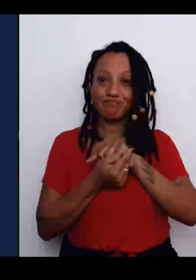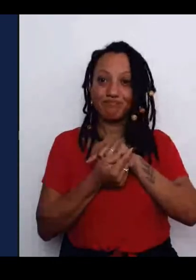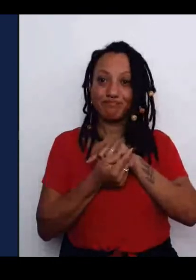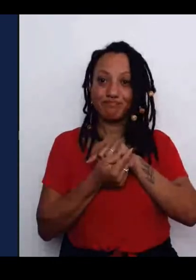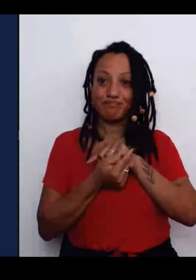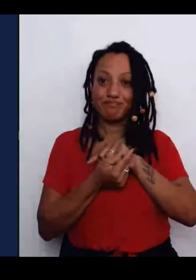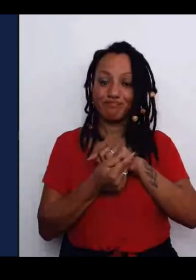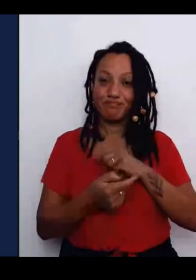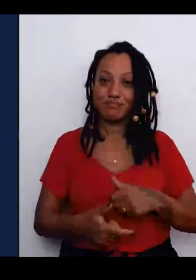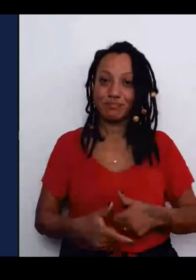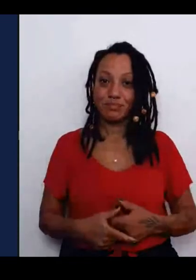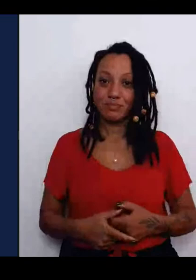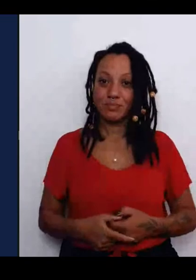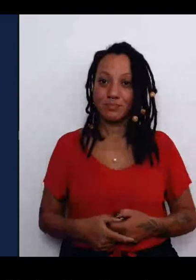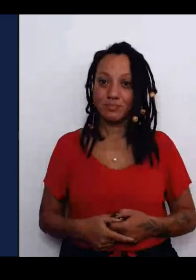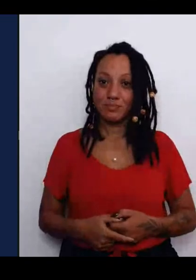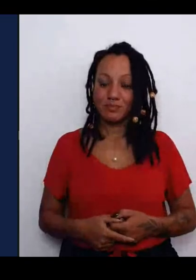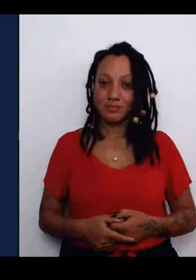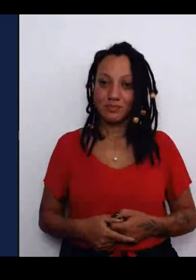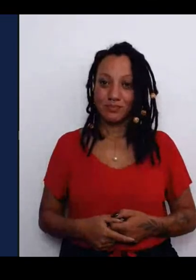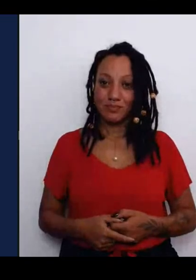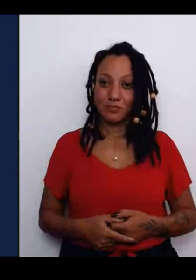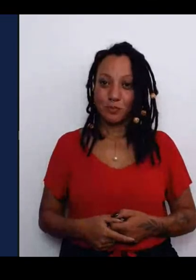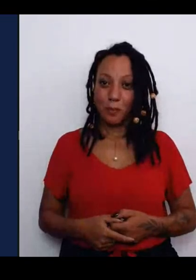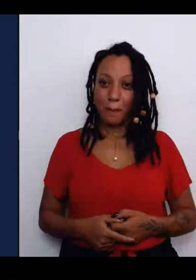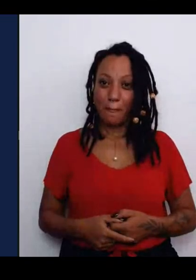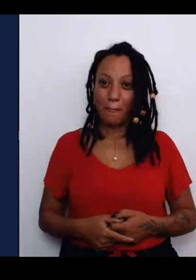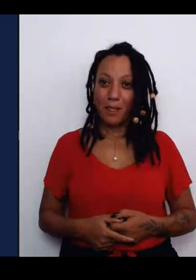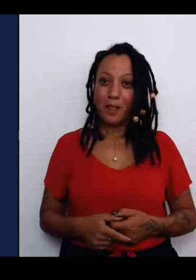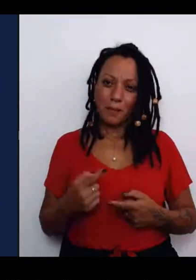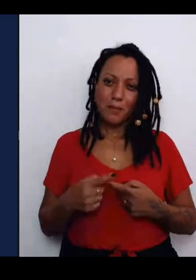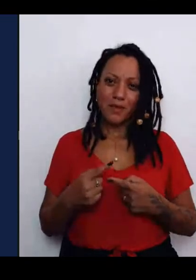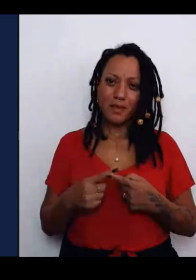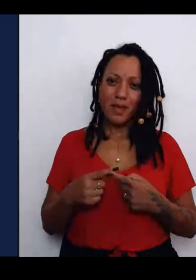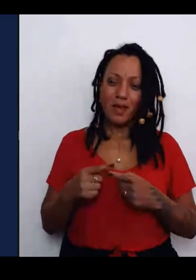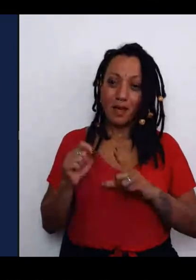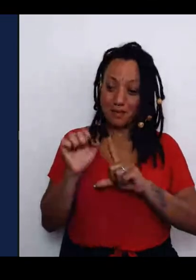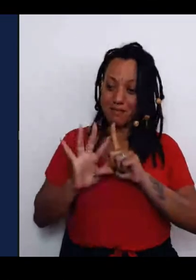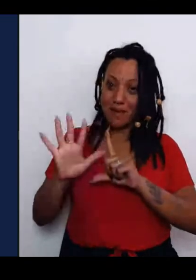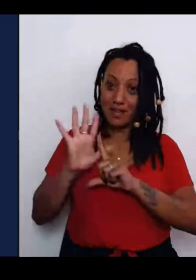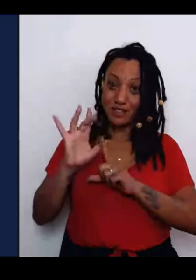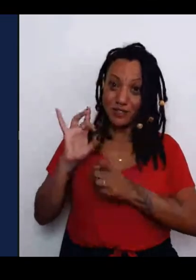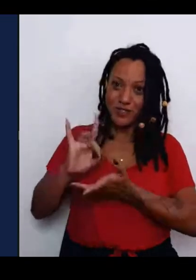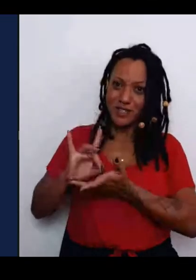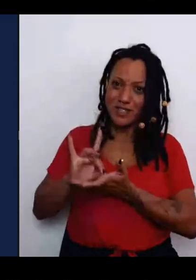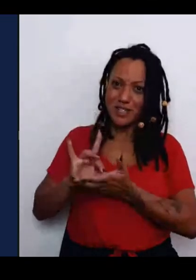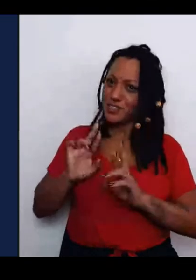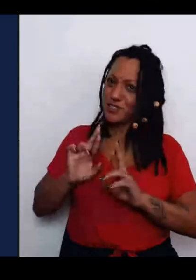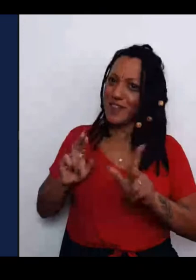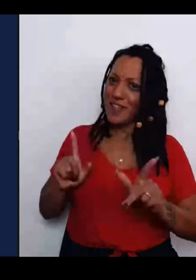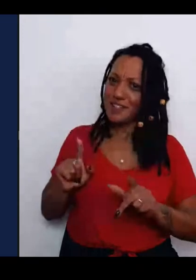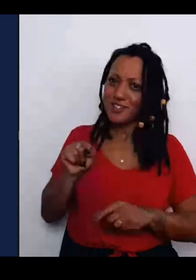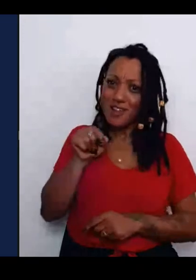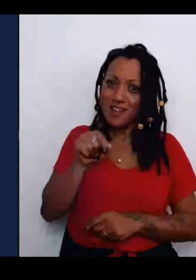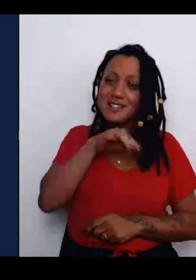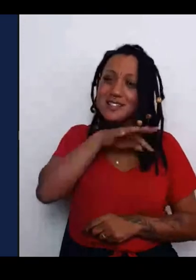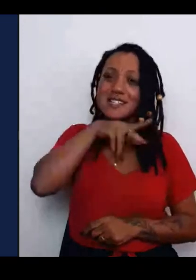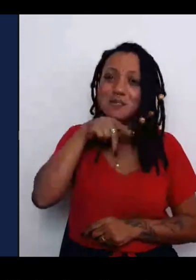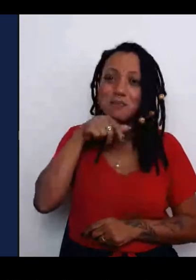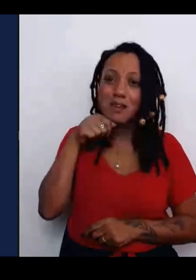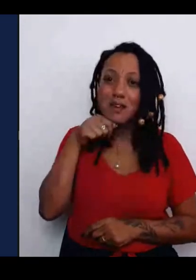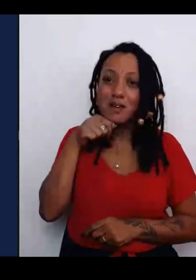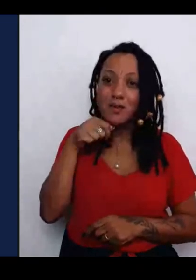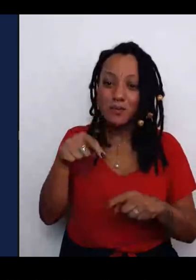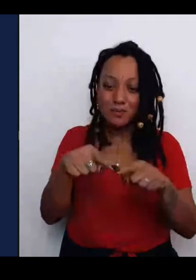um in the face of the area is that once expressive funny bizarre familiar and uncanny and it's really